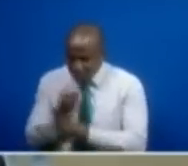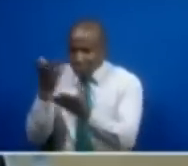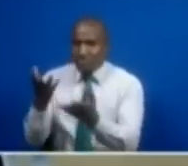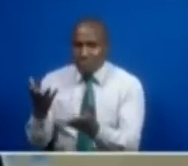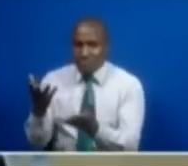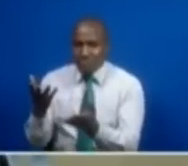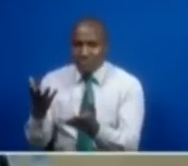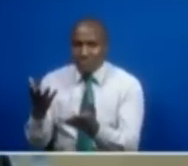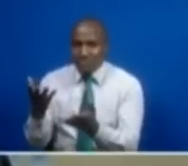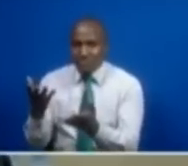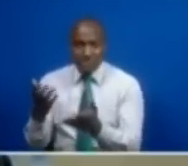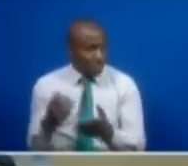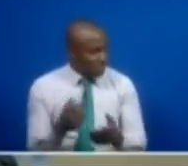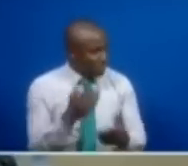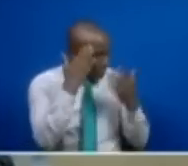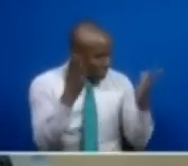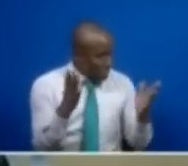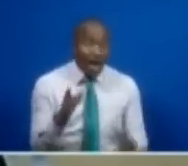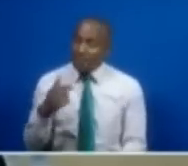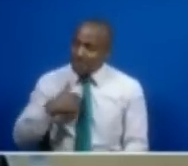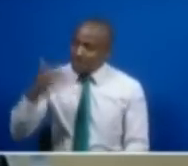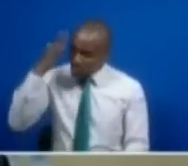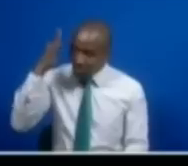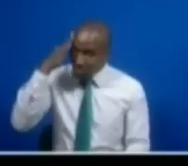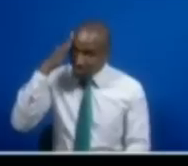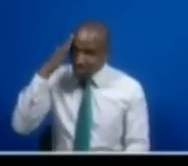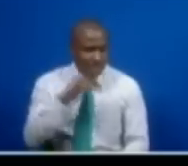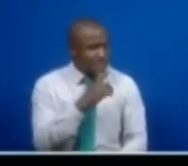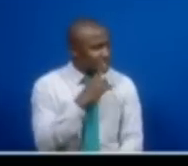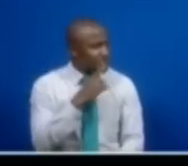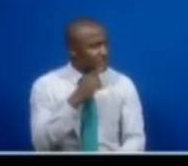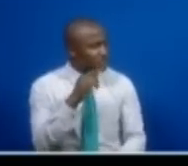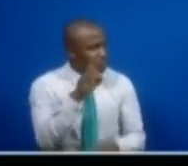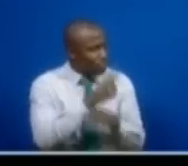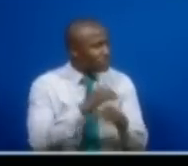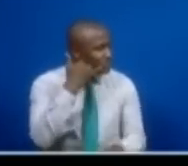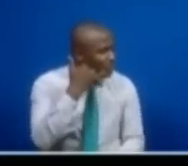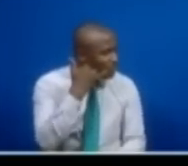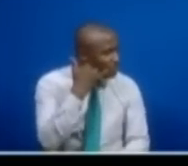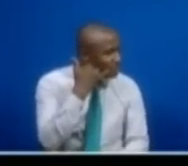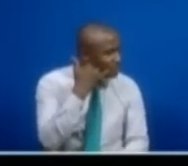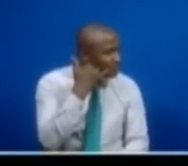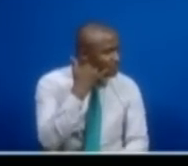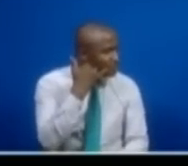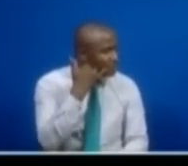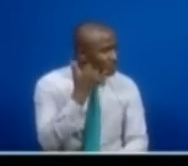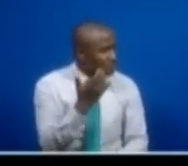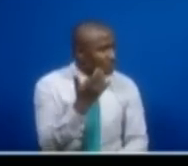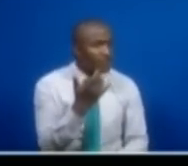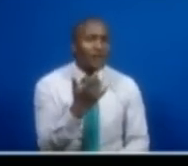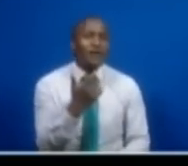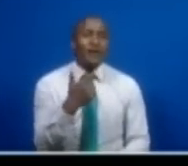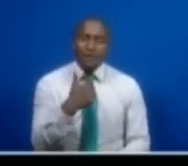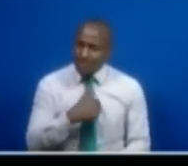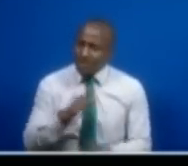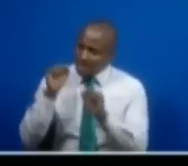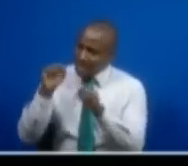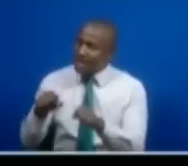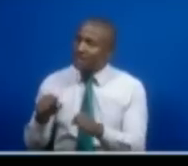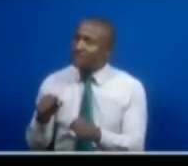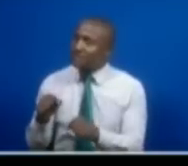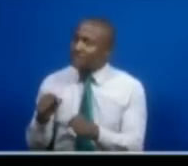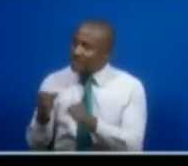don't know that and for so sure. And so I know that. They say they use telephone sampling, listen, they use all different methods, the same for Ipsos I can go around